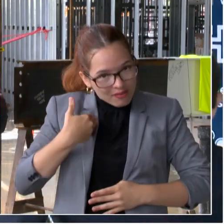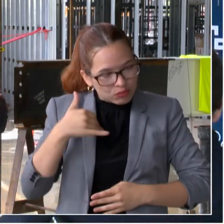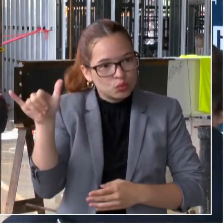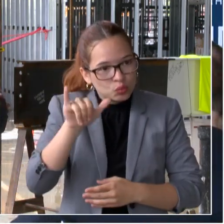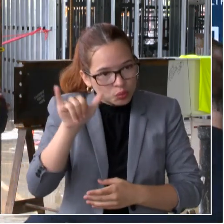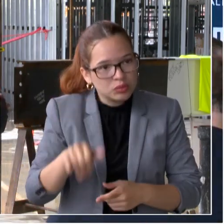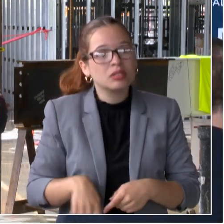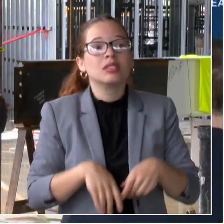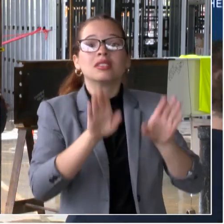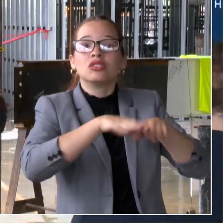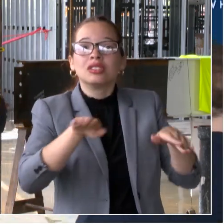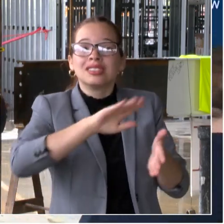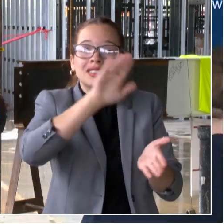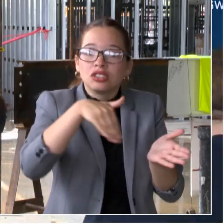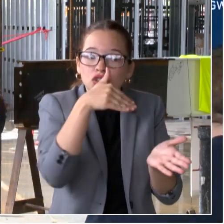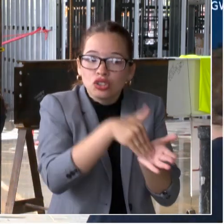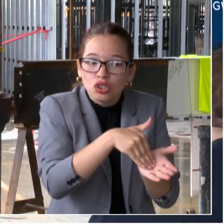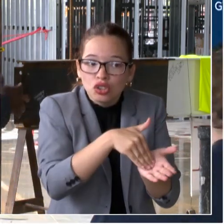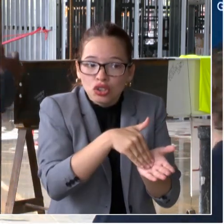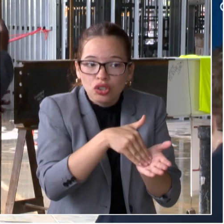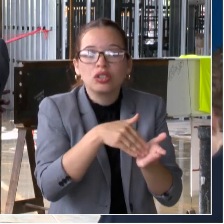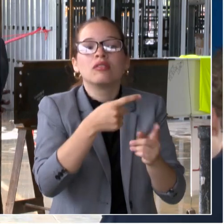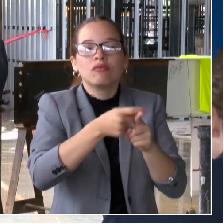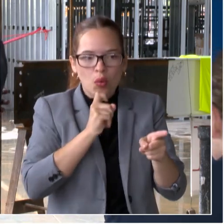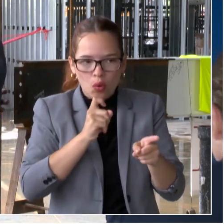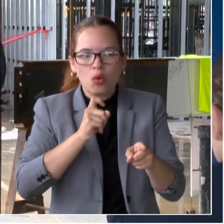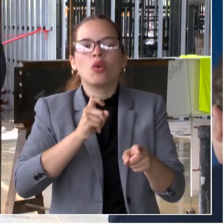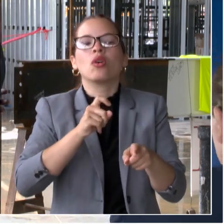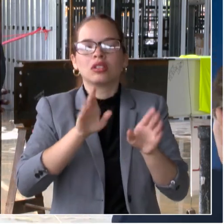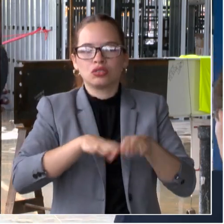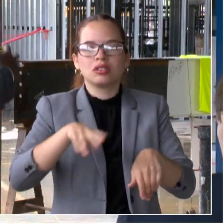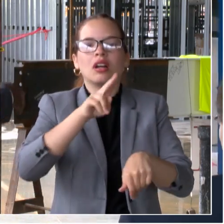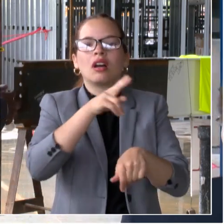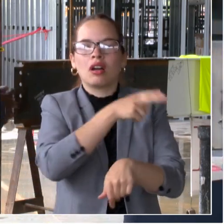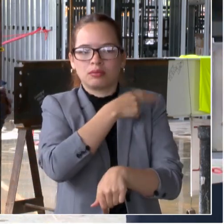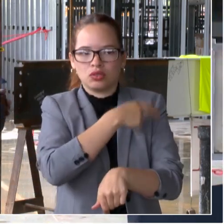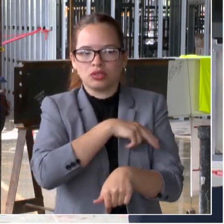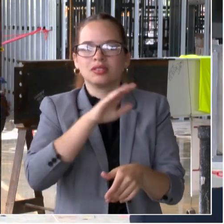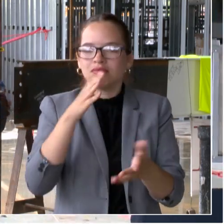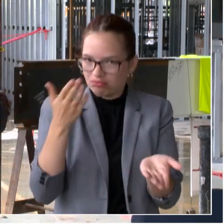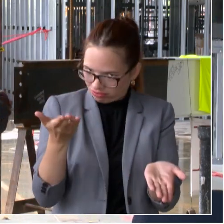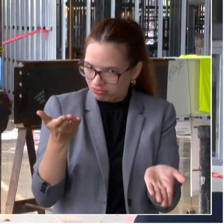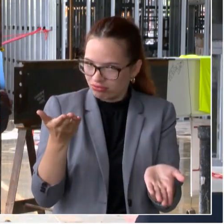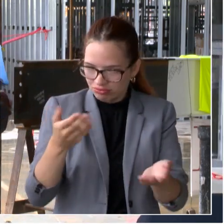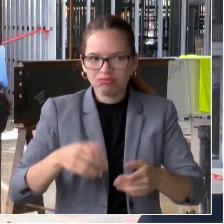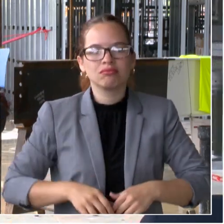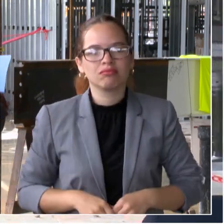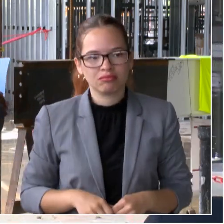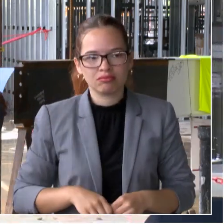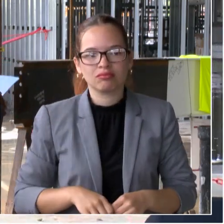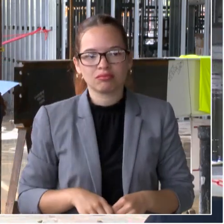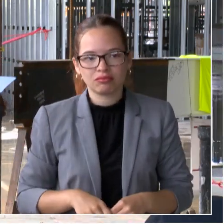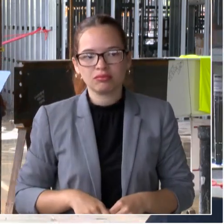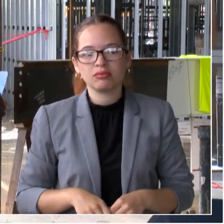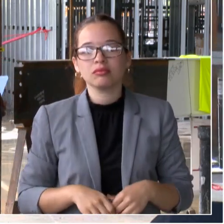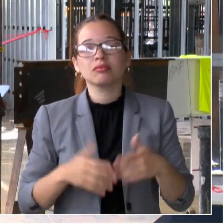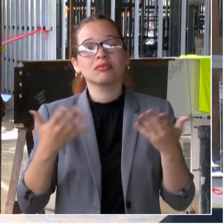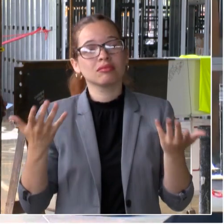I mentioned, their emergency department and neonatal care unit staffed by